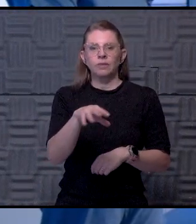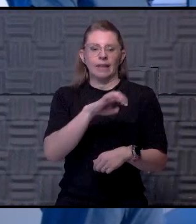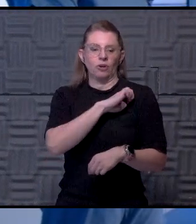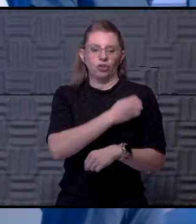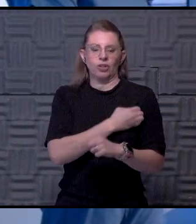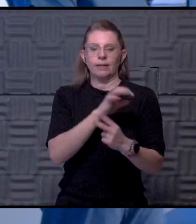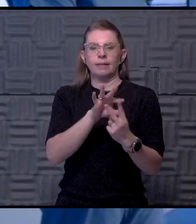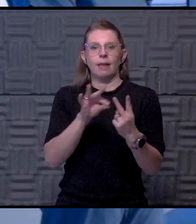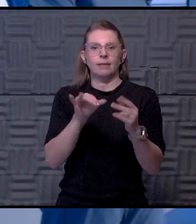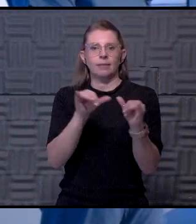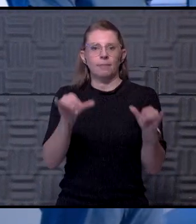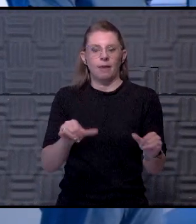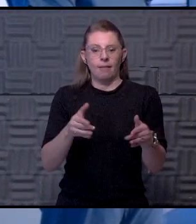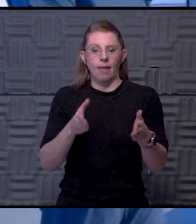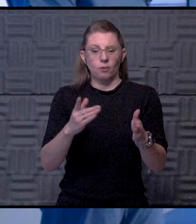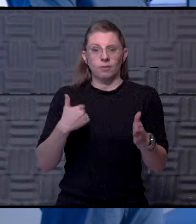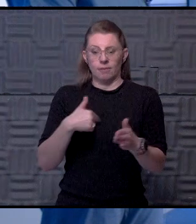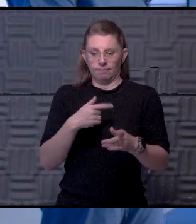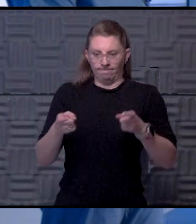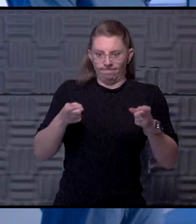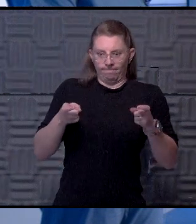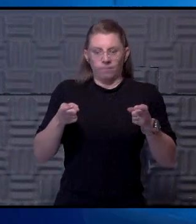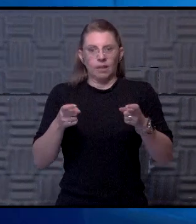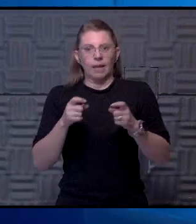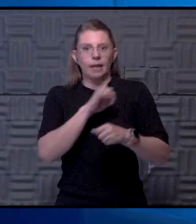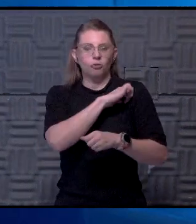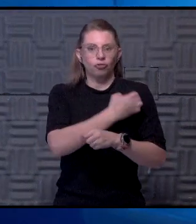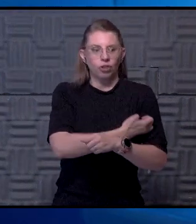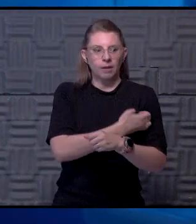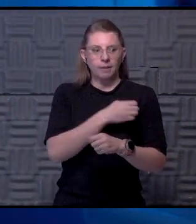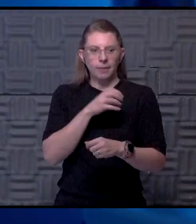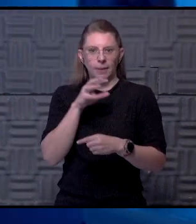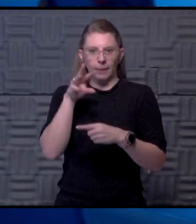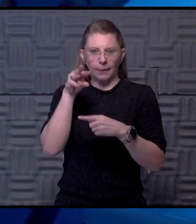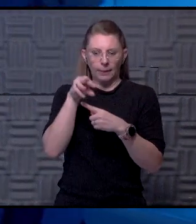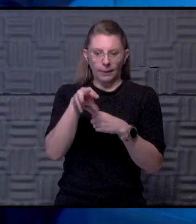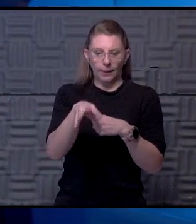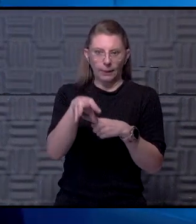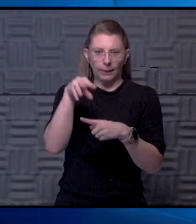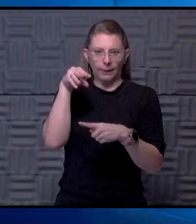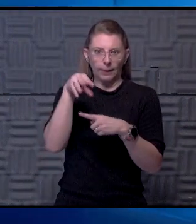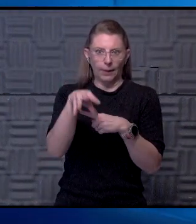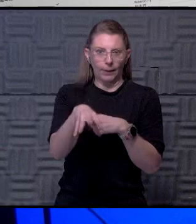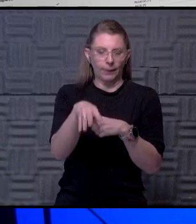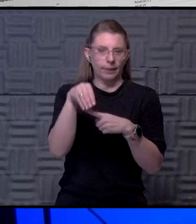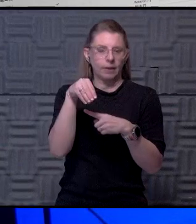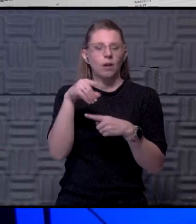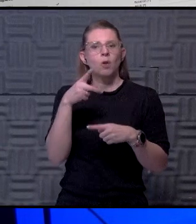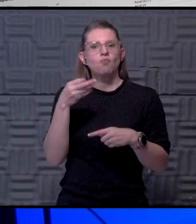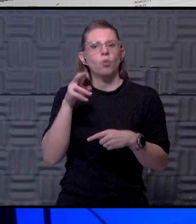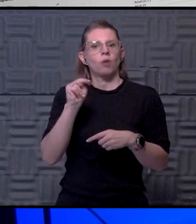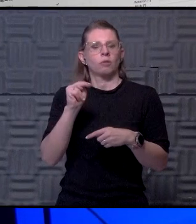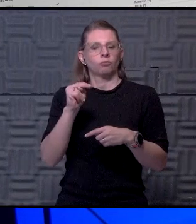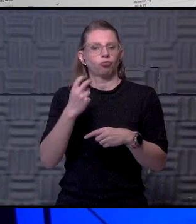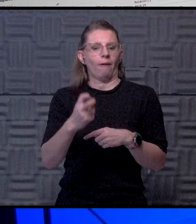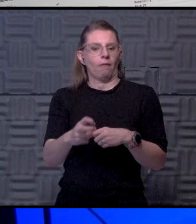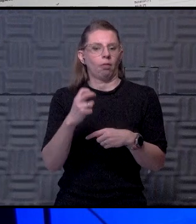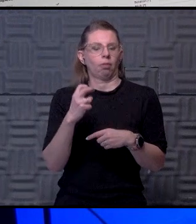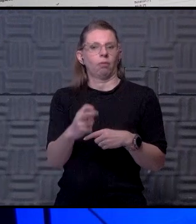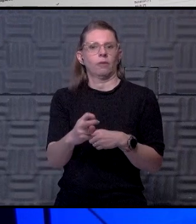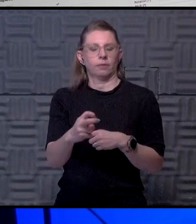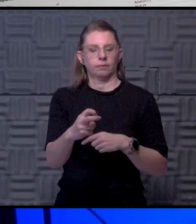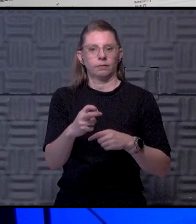system that allows us to control the energy and so that the depth to which the protons travel. And then they're steered